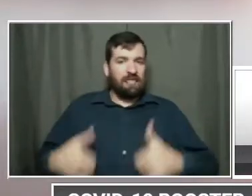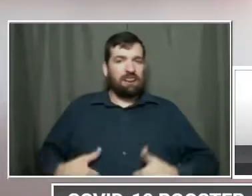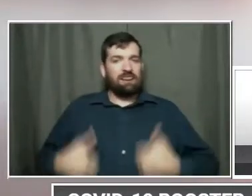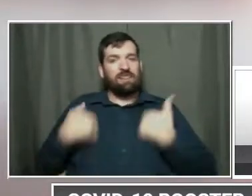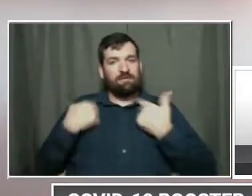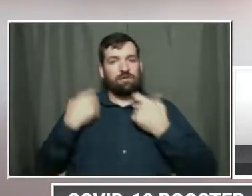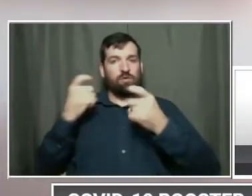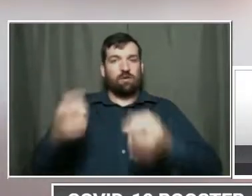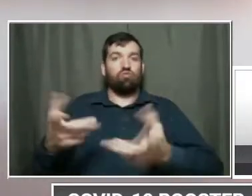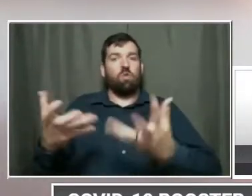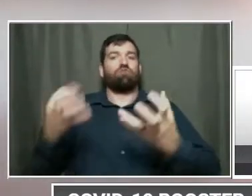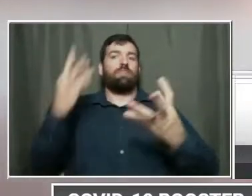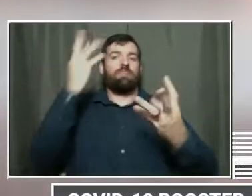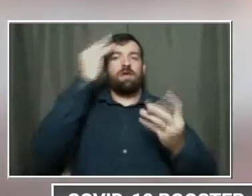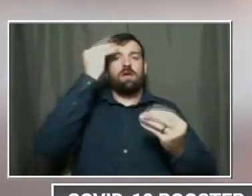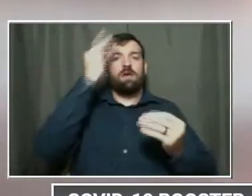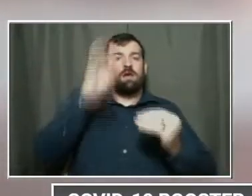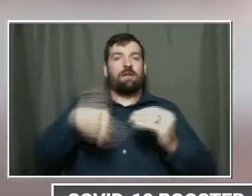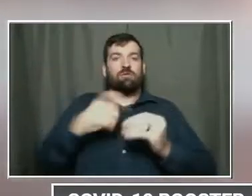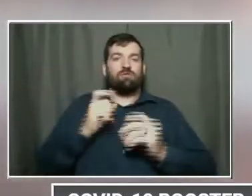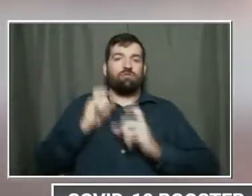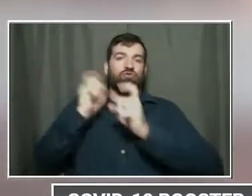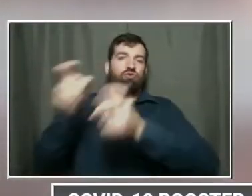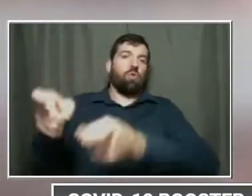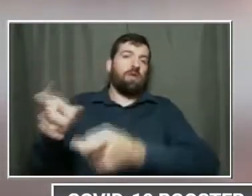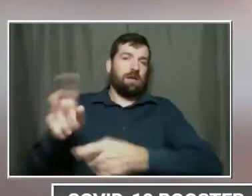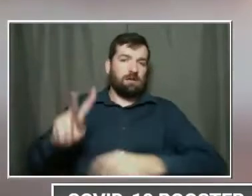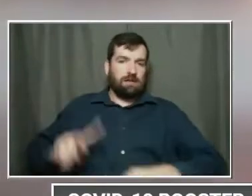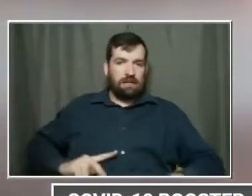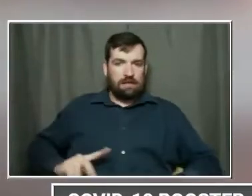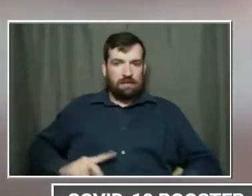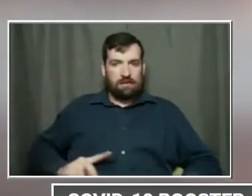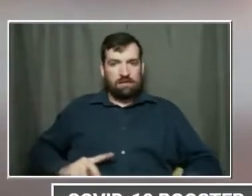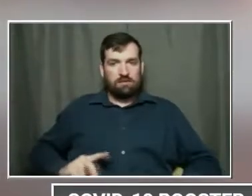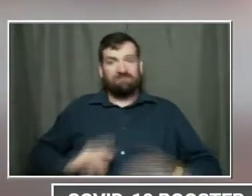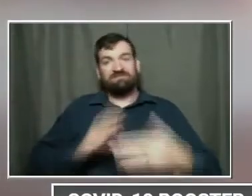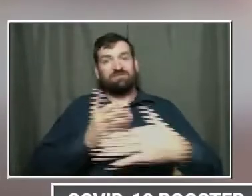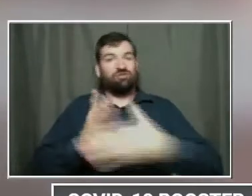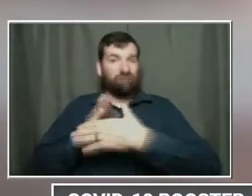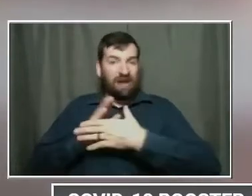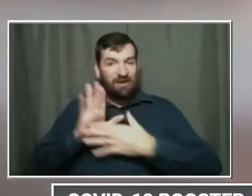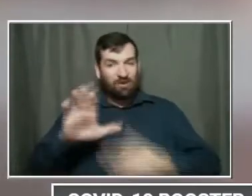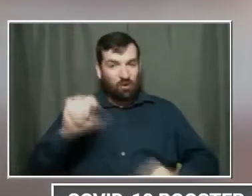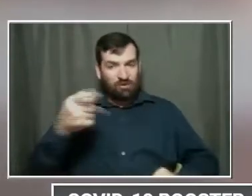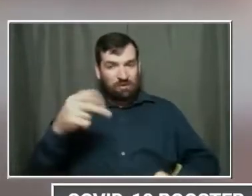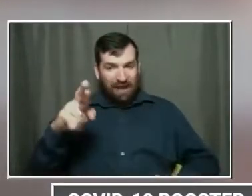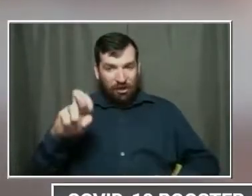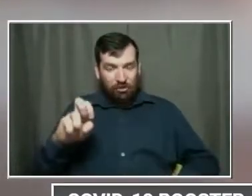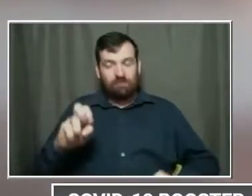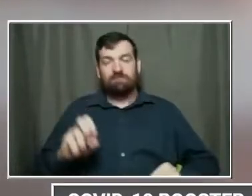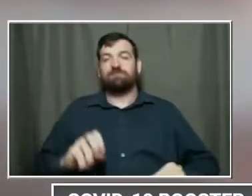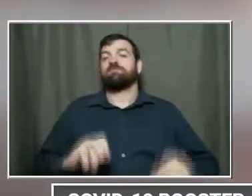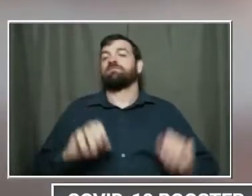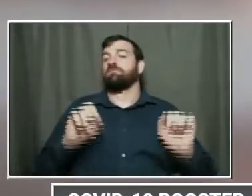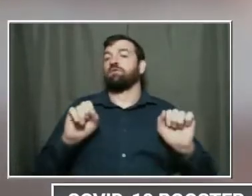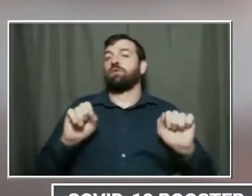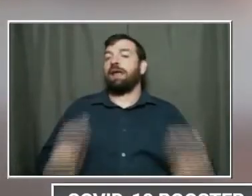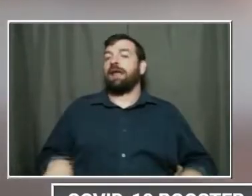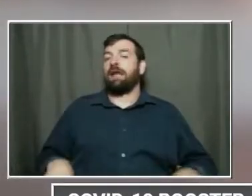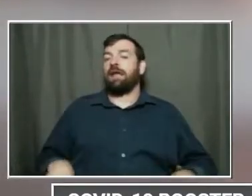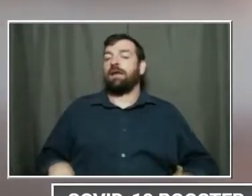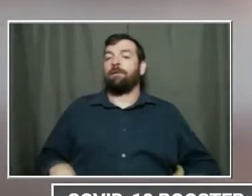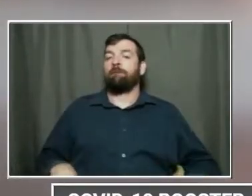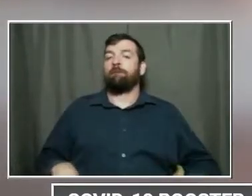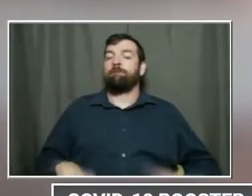now, if you want to think about donating sharing your spare, you can do that by getting